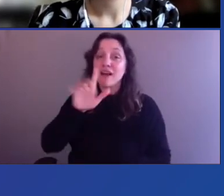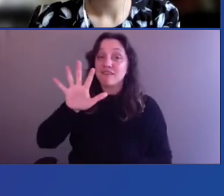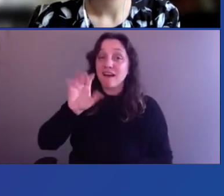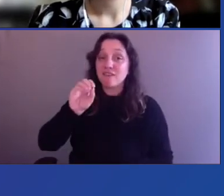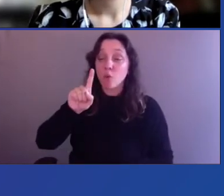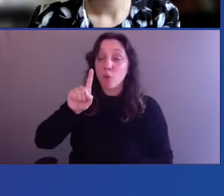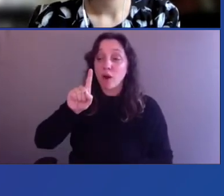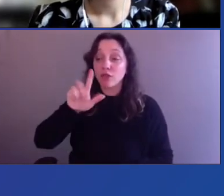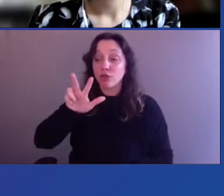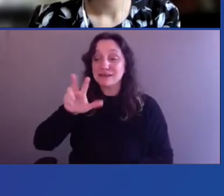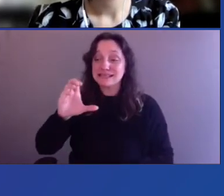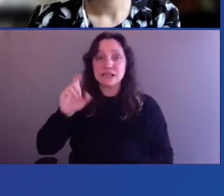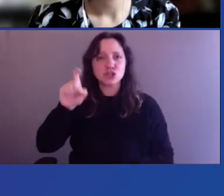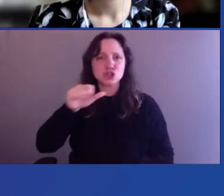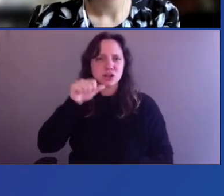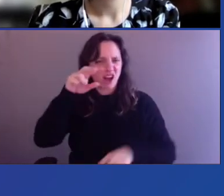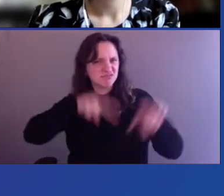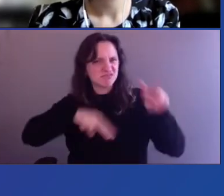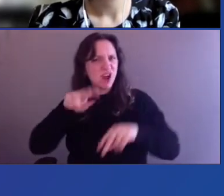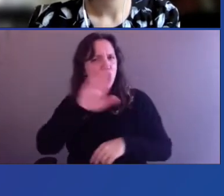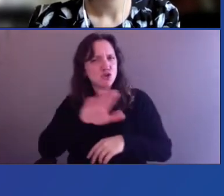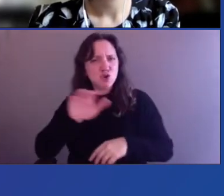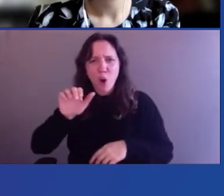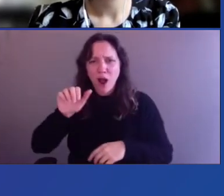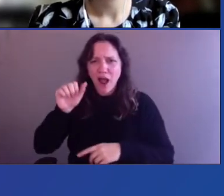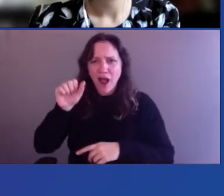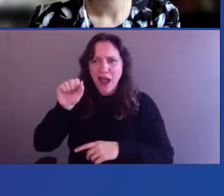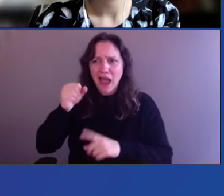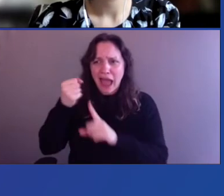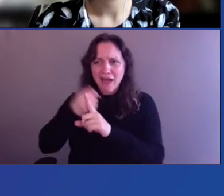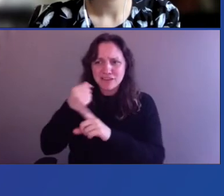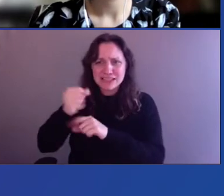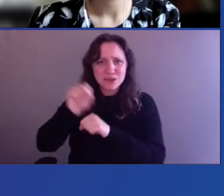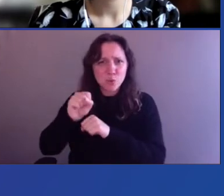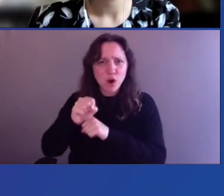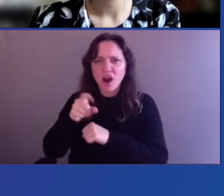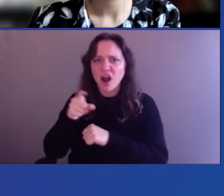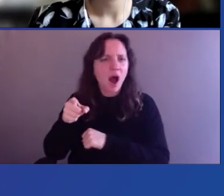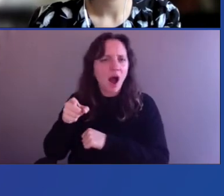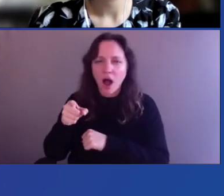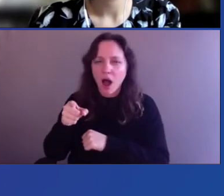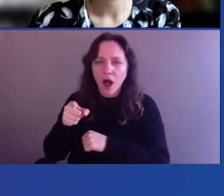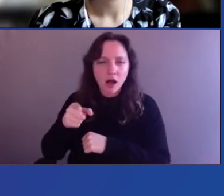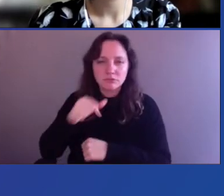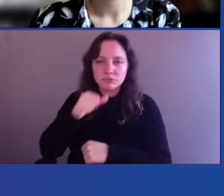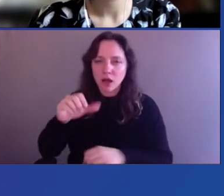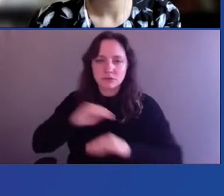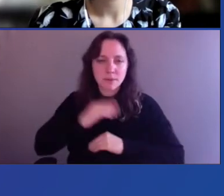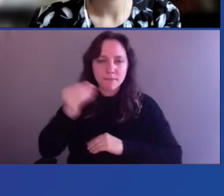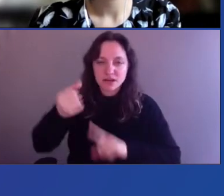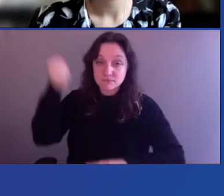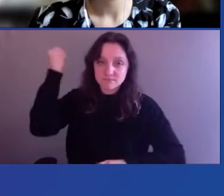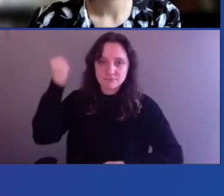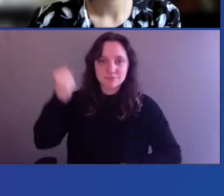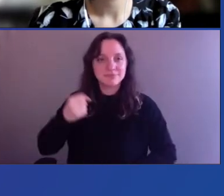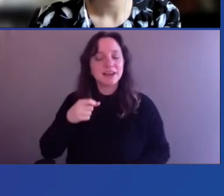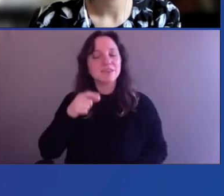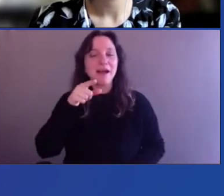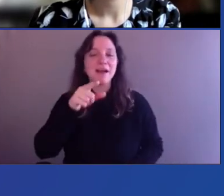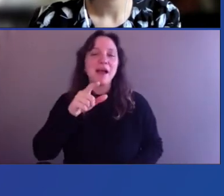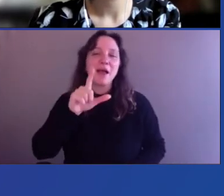their shoulders when we're doing exactly the advocacy work that's needed to push our community forward. Thank you, Ravi. I was thinking of